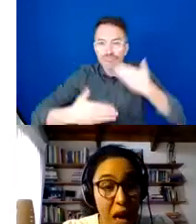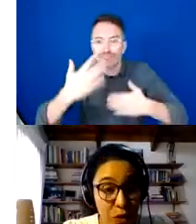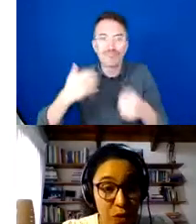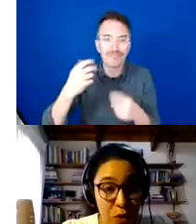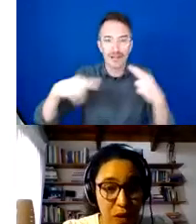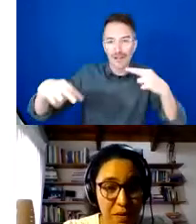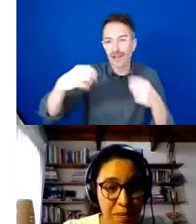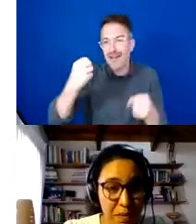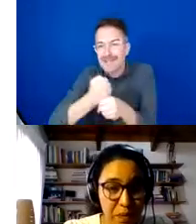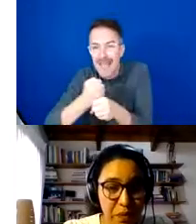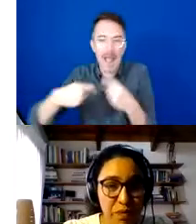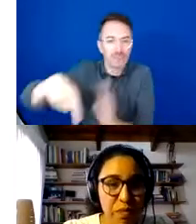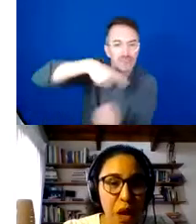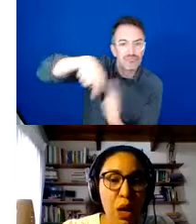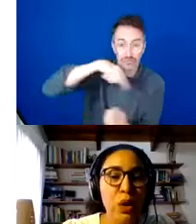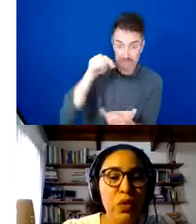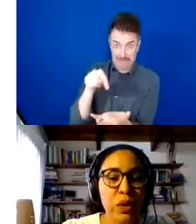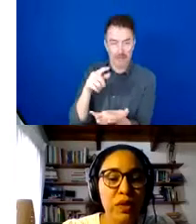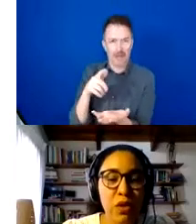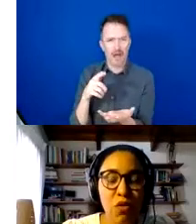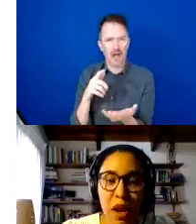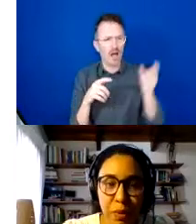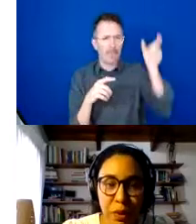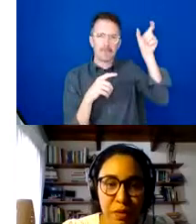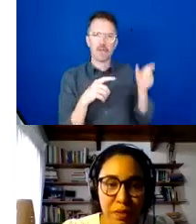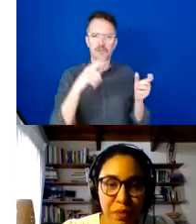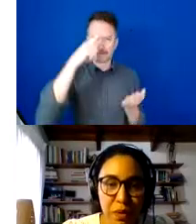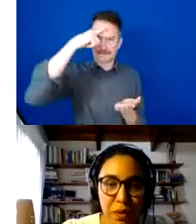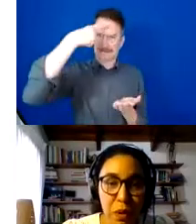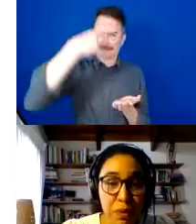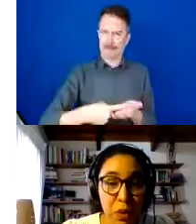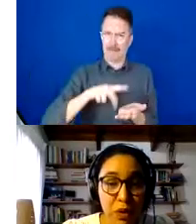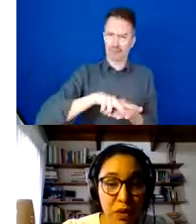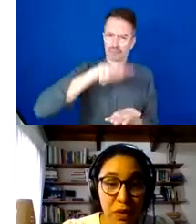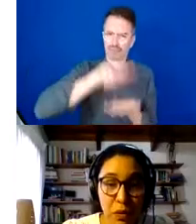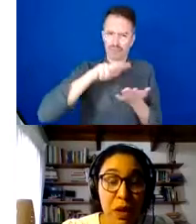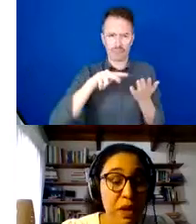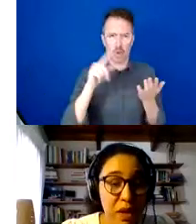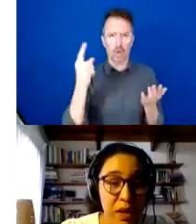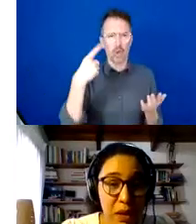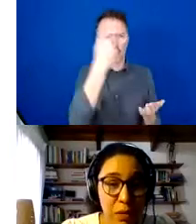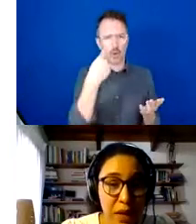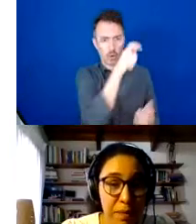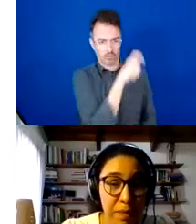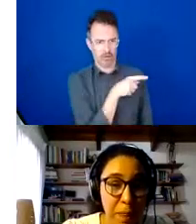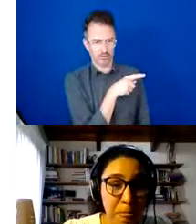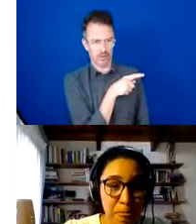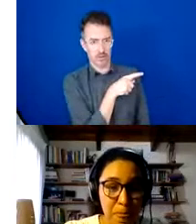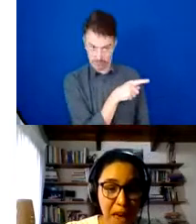and how to do it? Whose voices are credible? Whose voices we are not hearing?